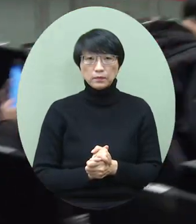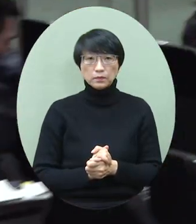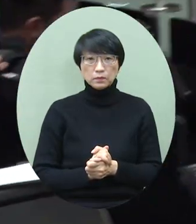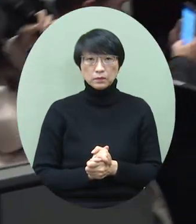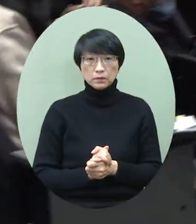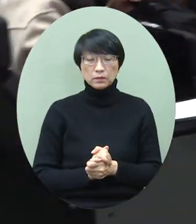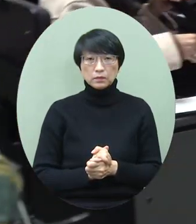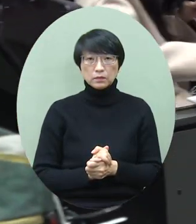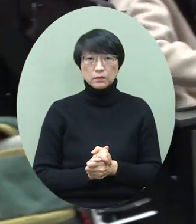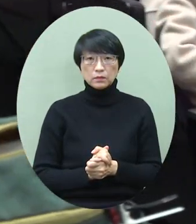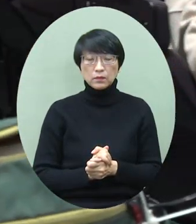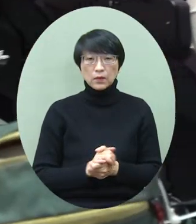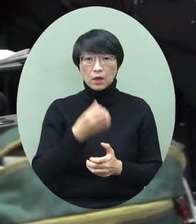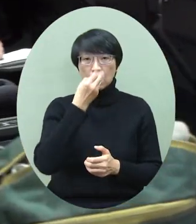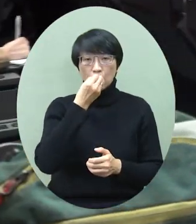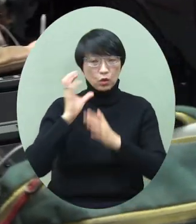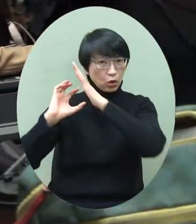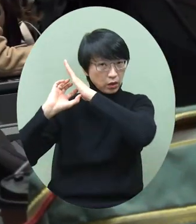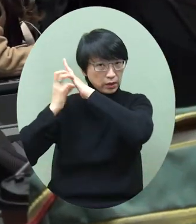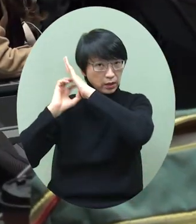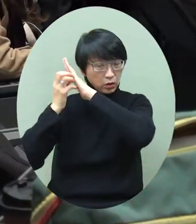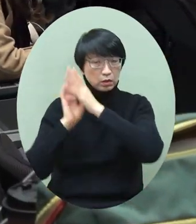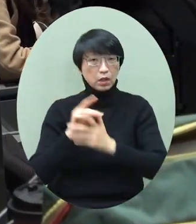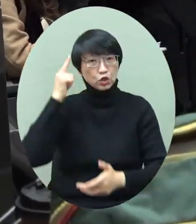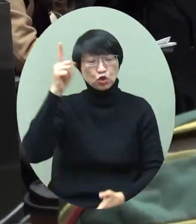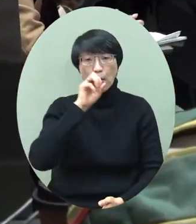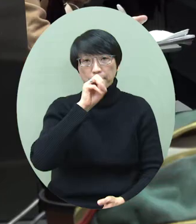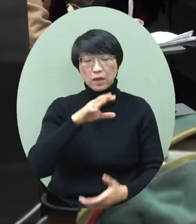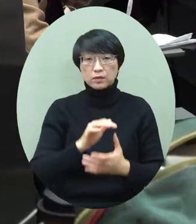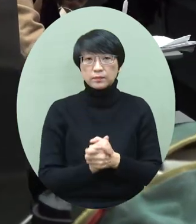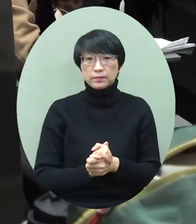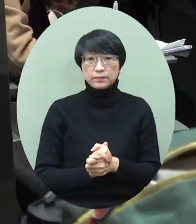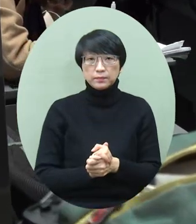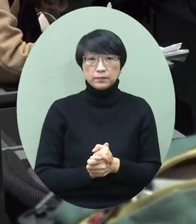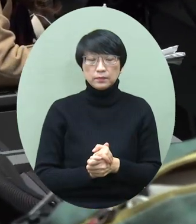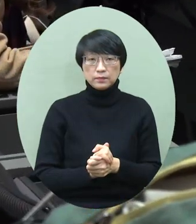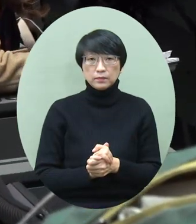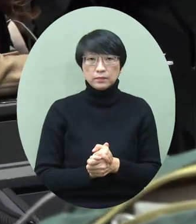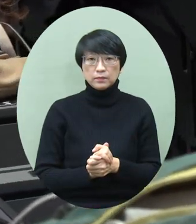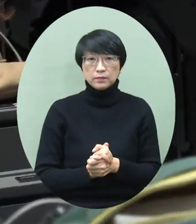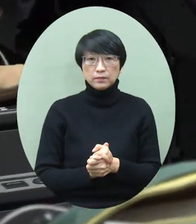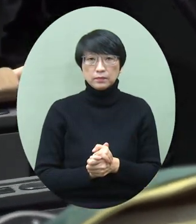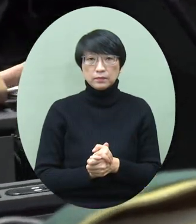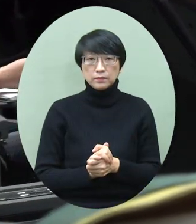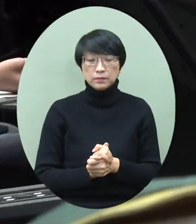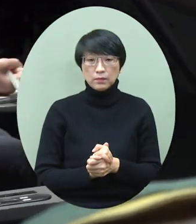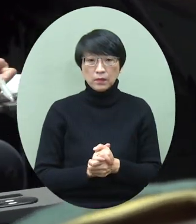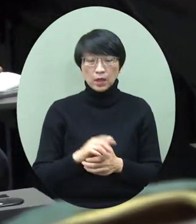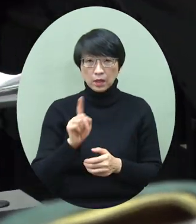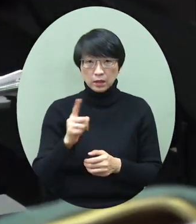Thank you. From RTHK, can I ask why are the 4 old hotels replaced with 4 new ones? Is it